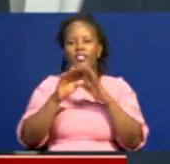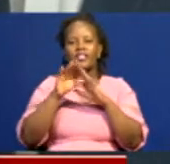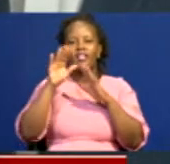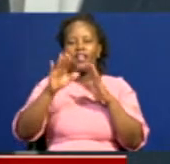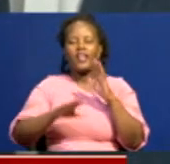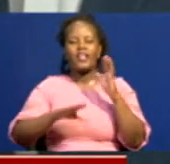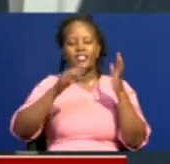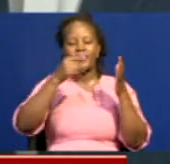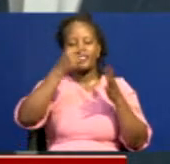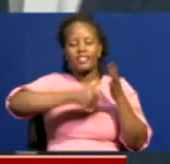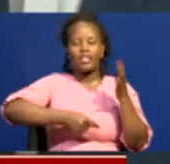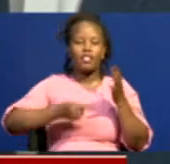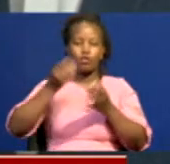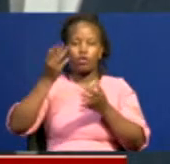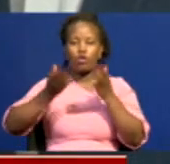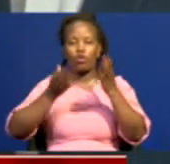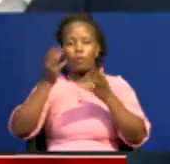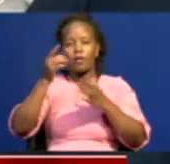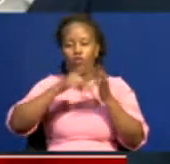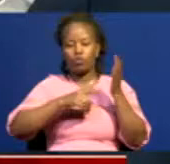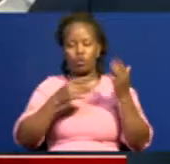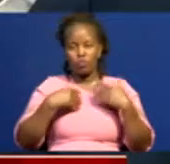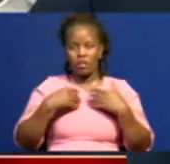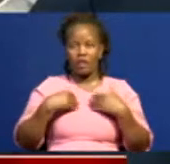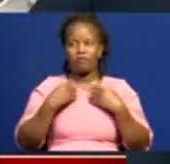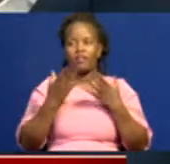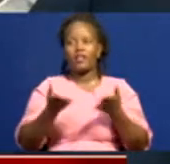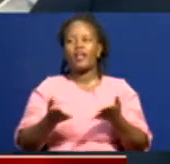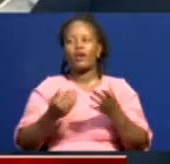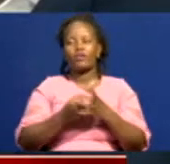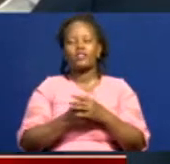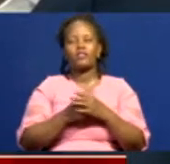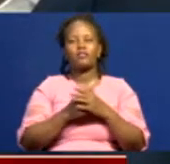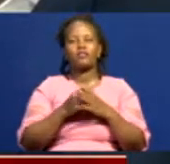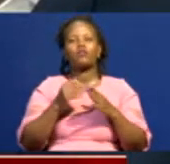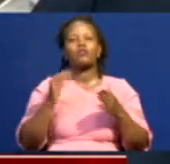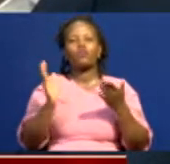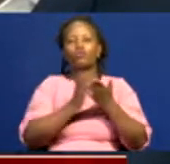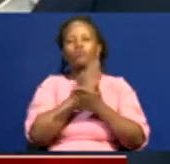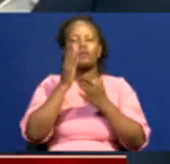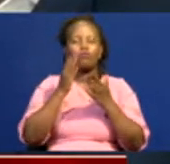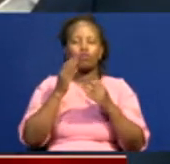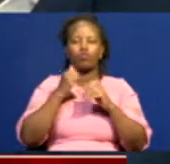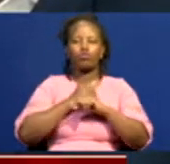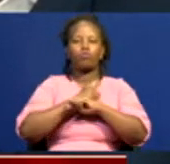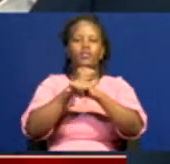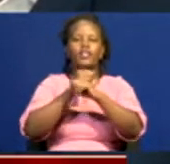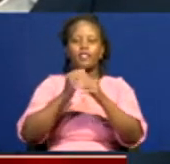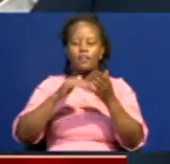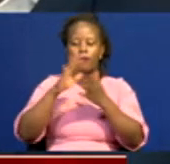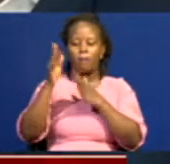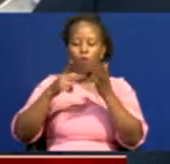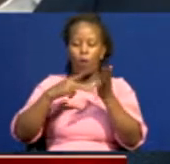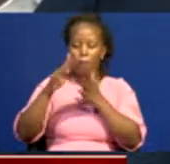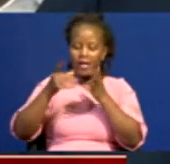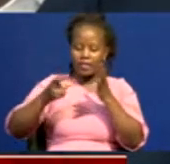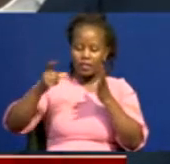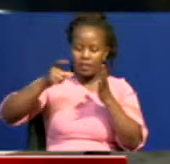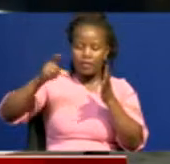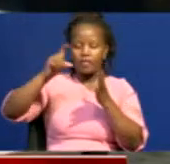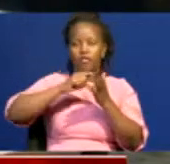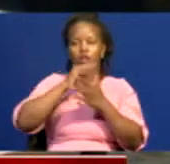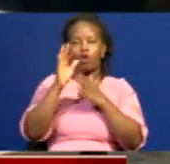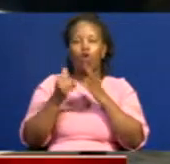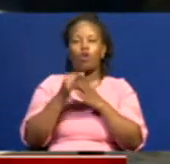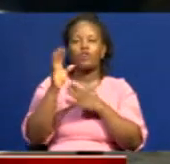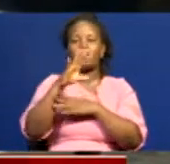roaming charges compared to what is pertaining now. Abolishing roaming charges is among factors that are expected to drive up intra-African trade